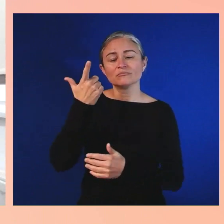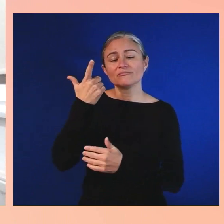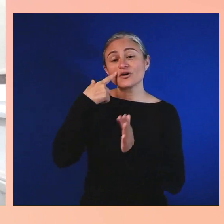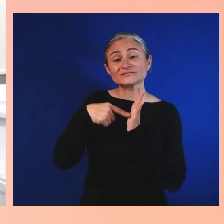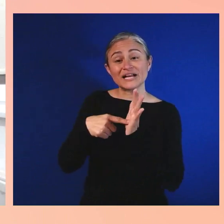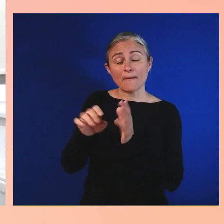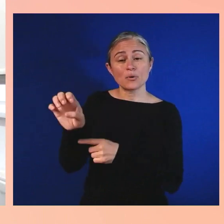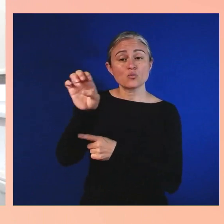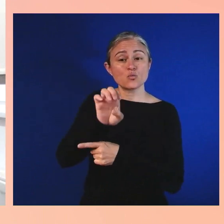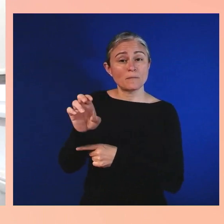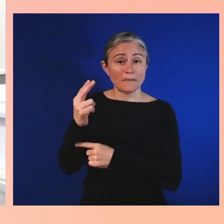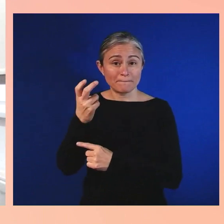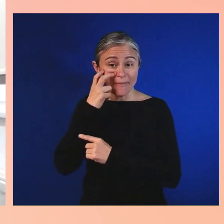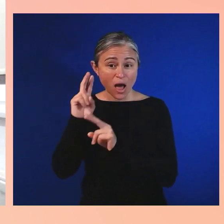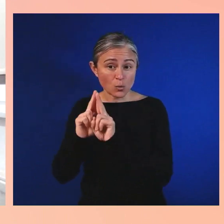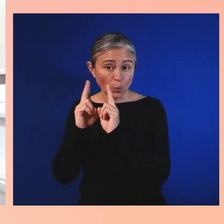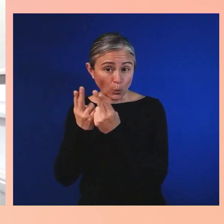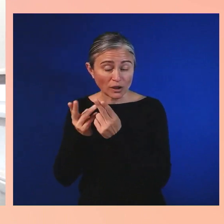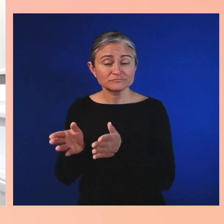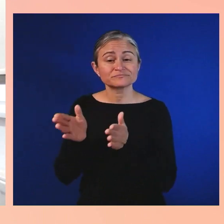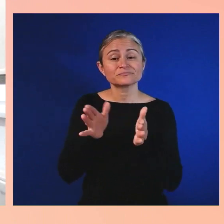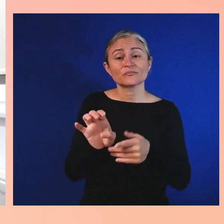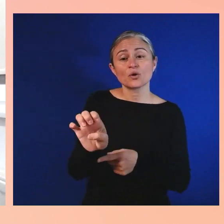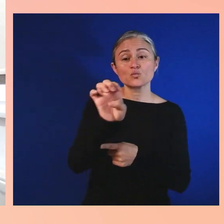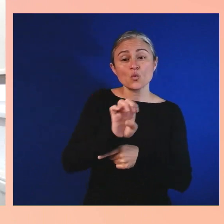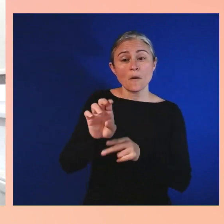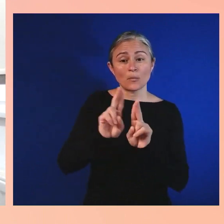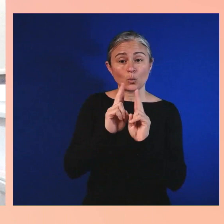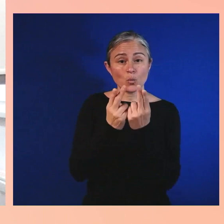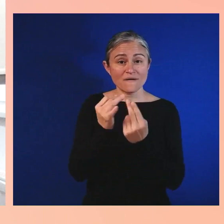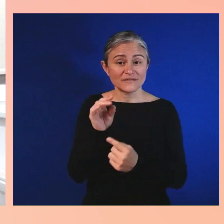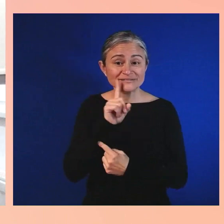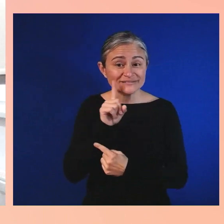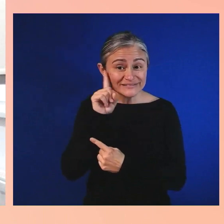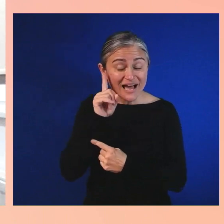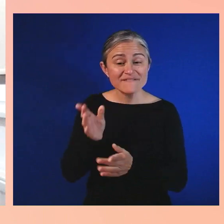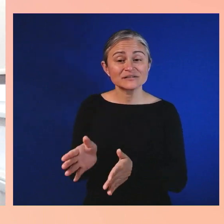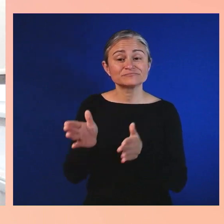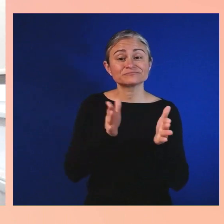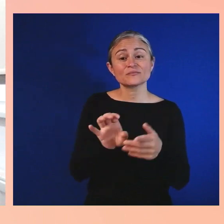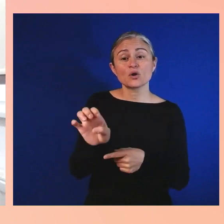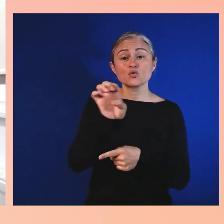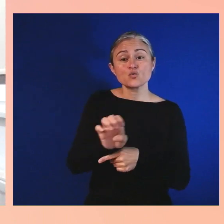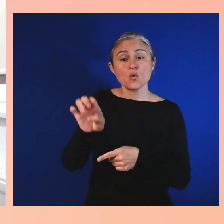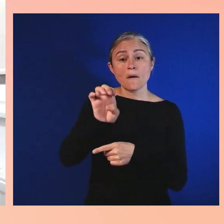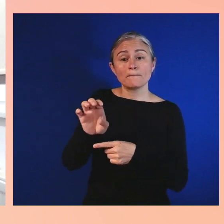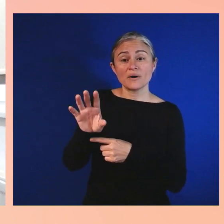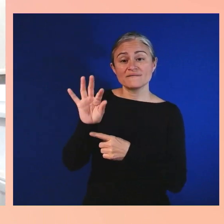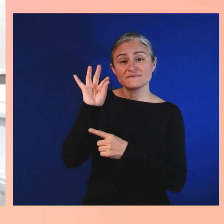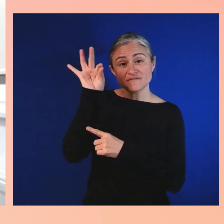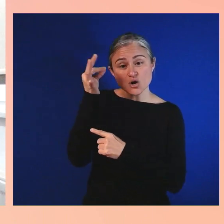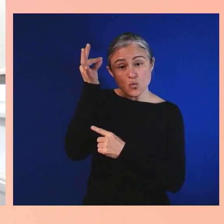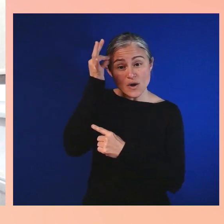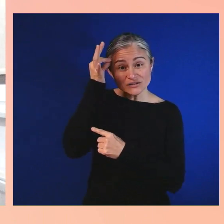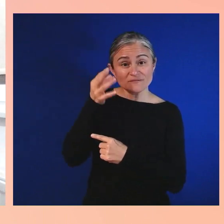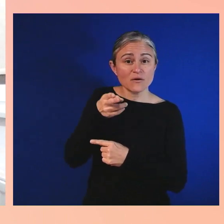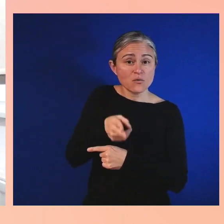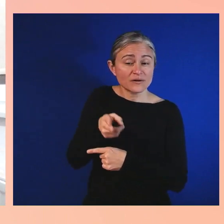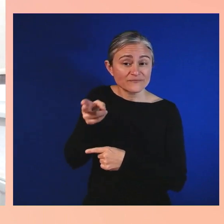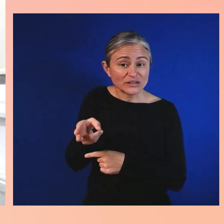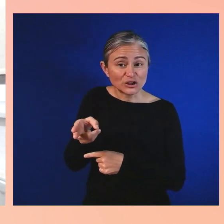Deaf, the European Federation of Hard of Hearing, Autism Europe, Inclusion Europe, people with intellectual disabilities, and also